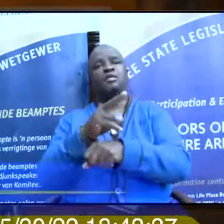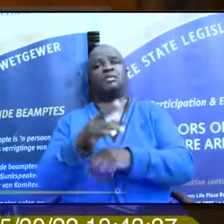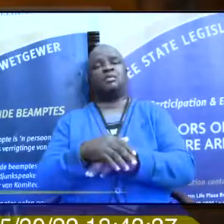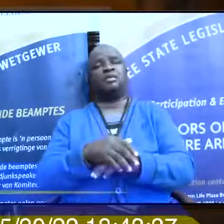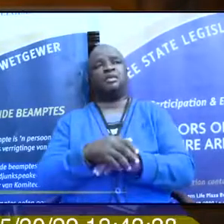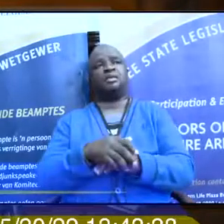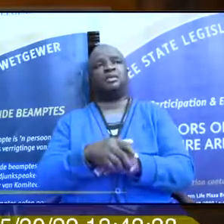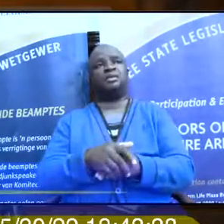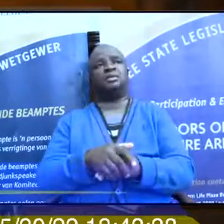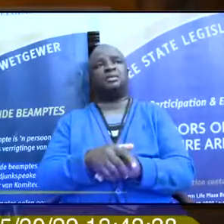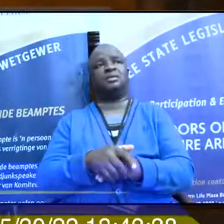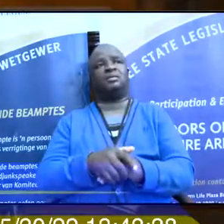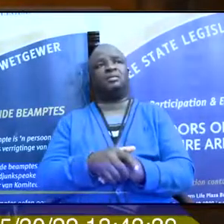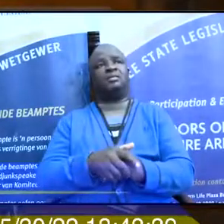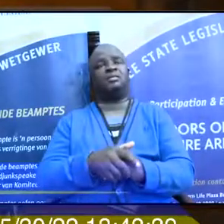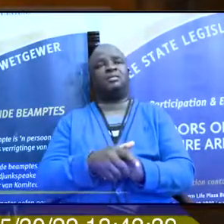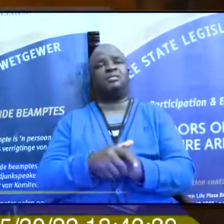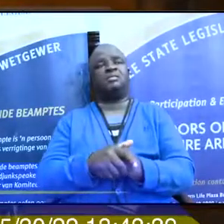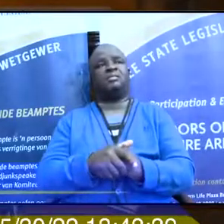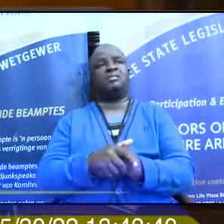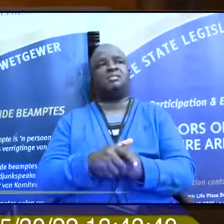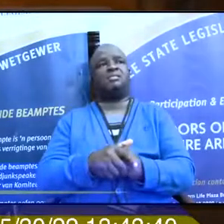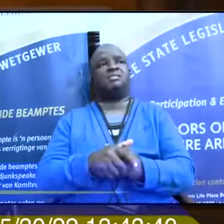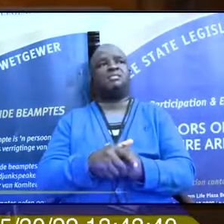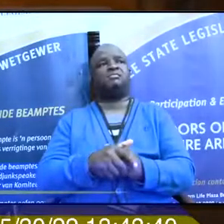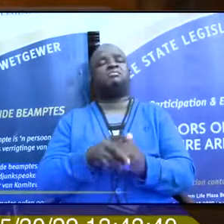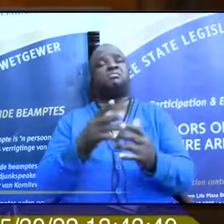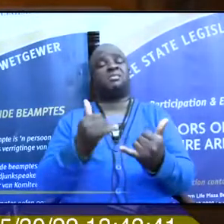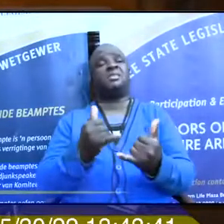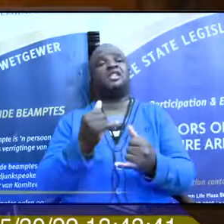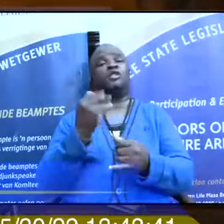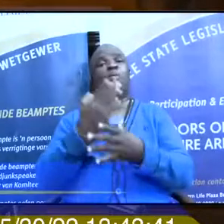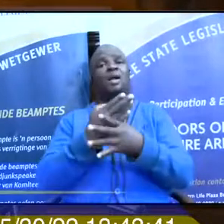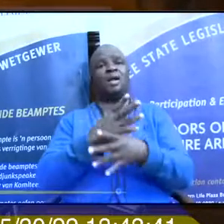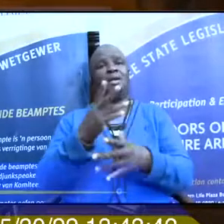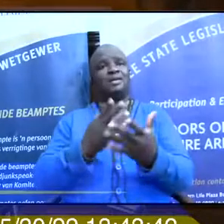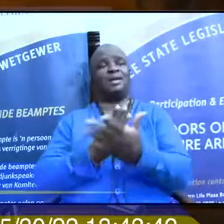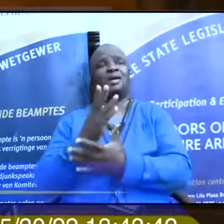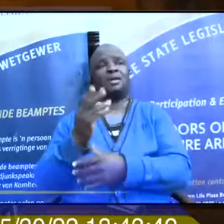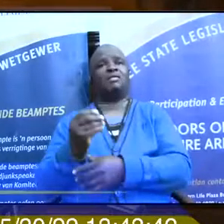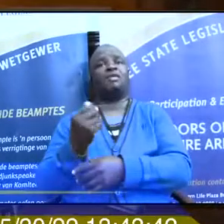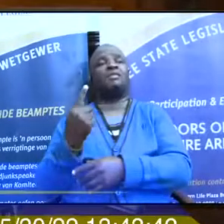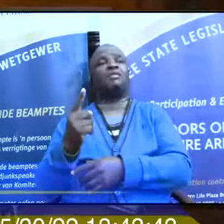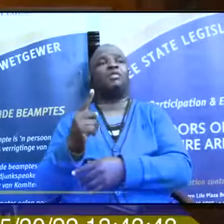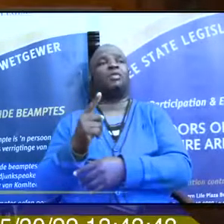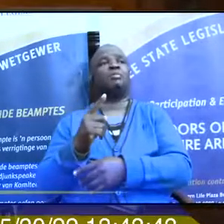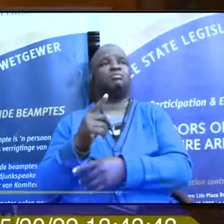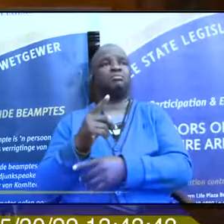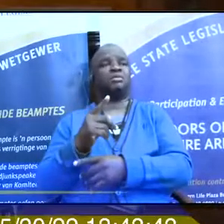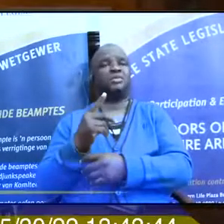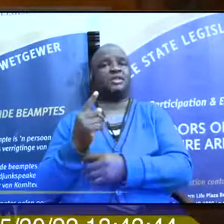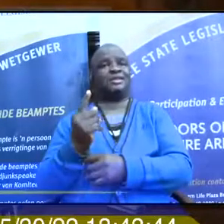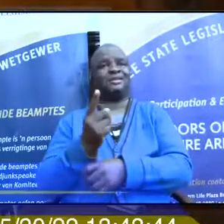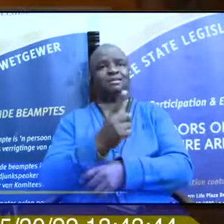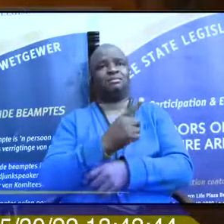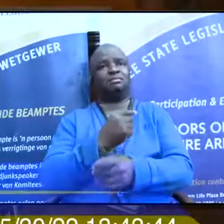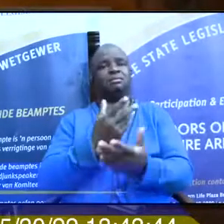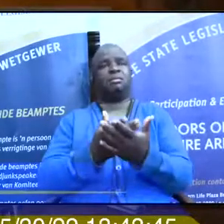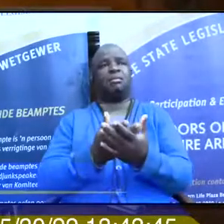it has to be a right of workers for them here to get